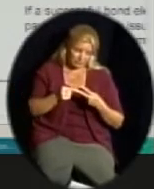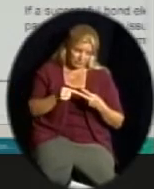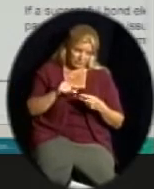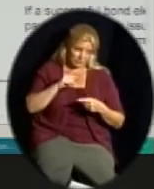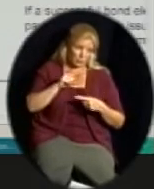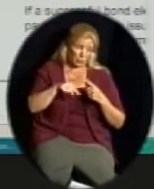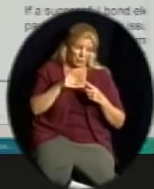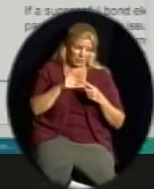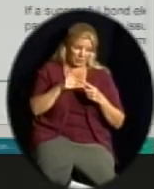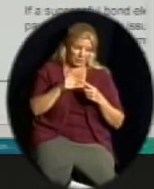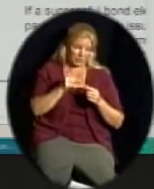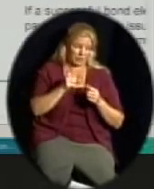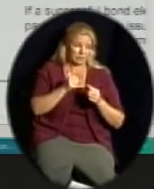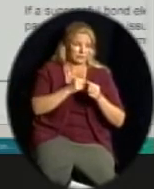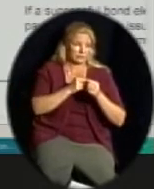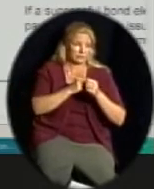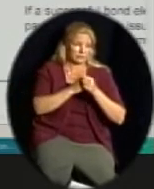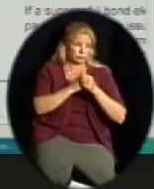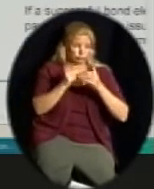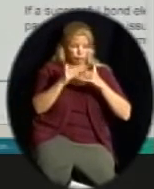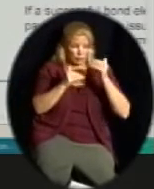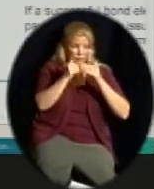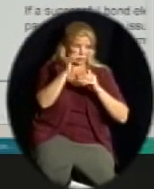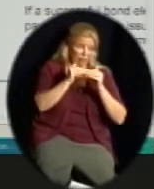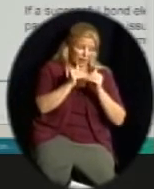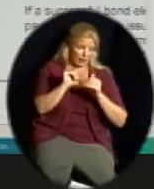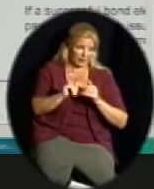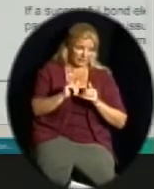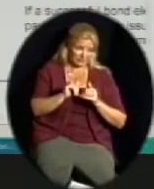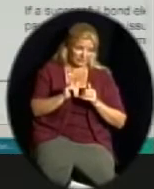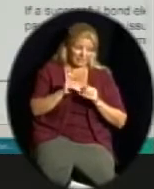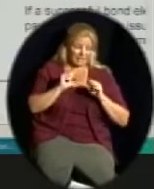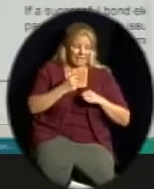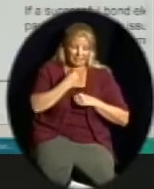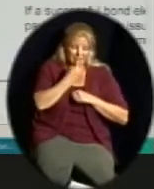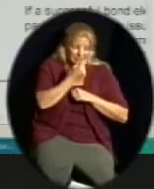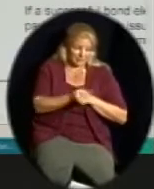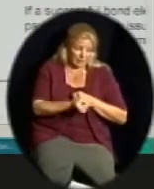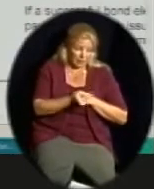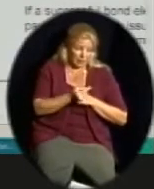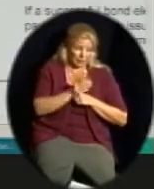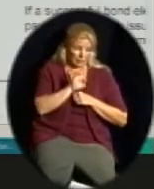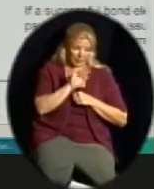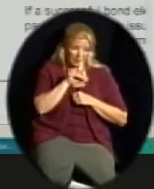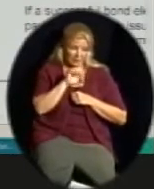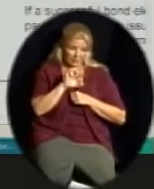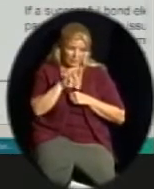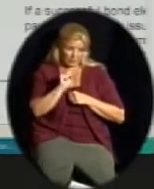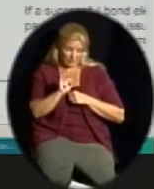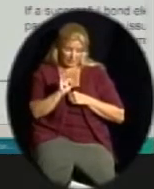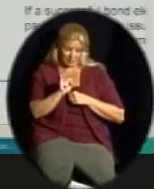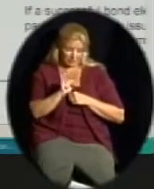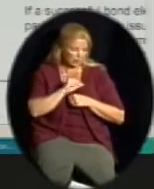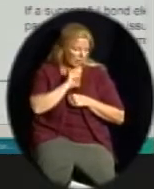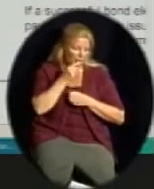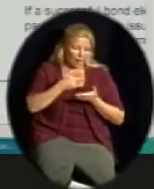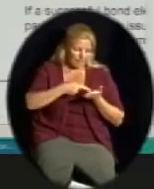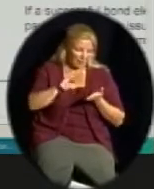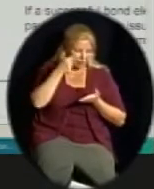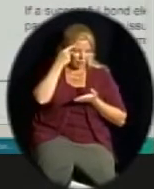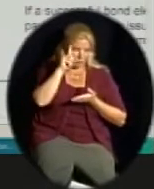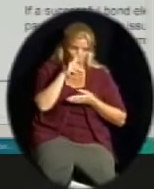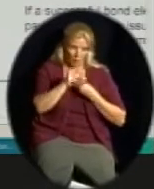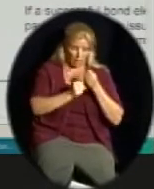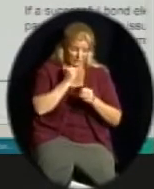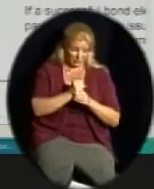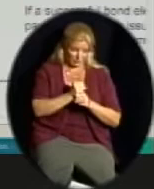could tell the potential bidders that we're not going to be making payment on this for the first year, and that the first payment